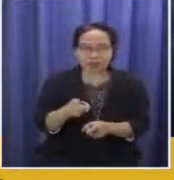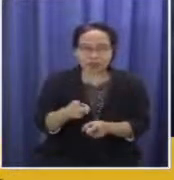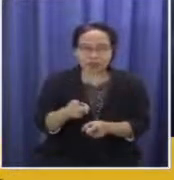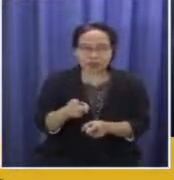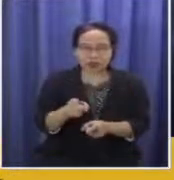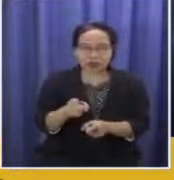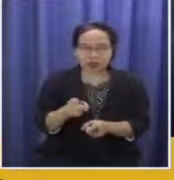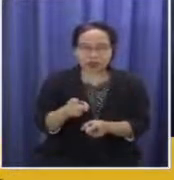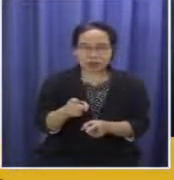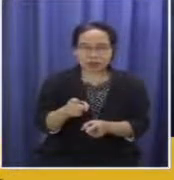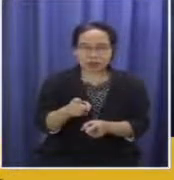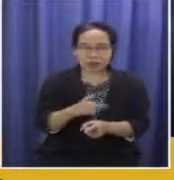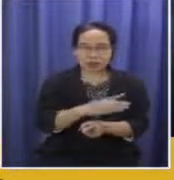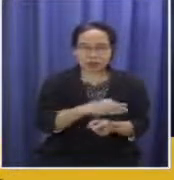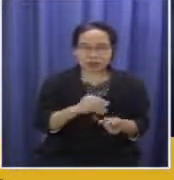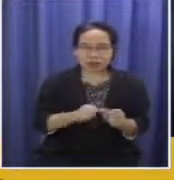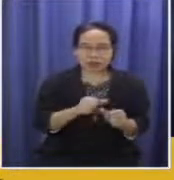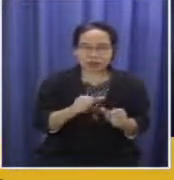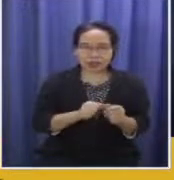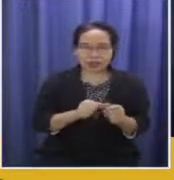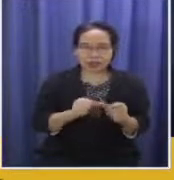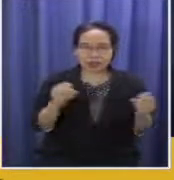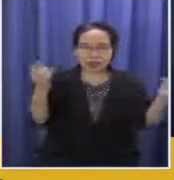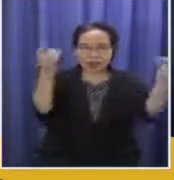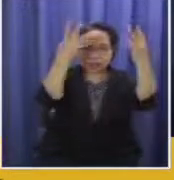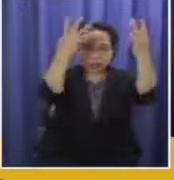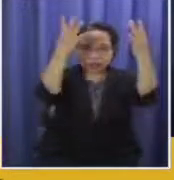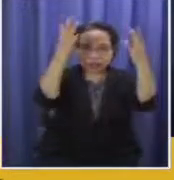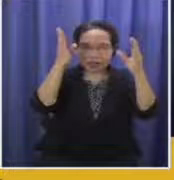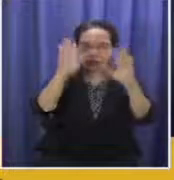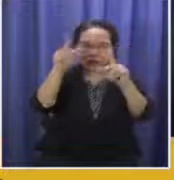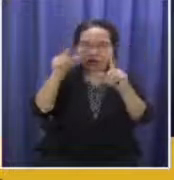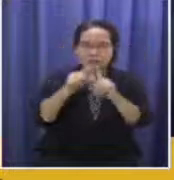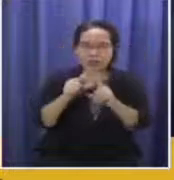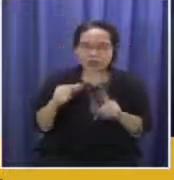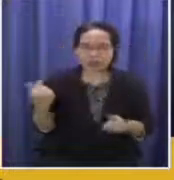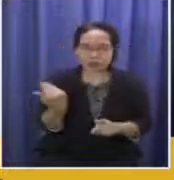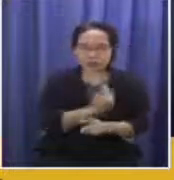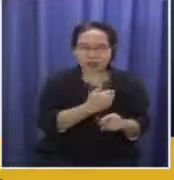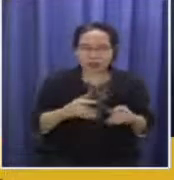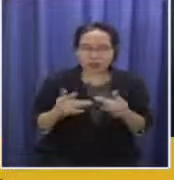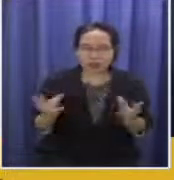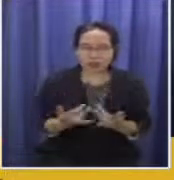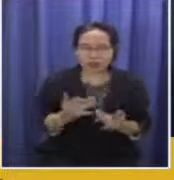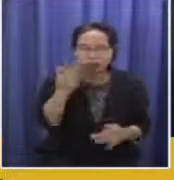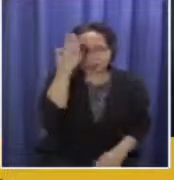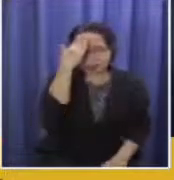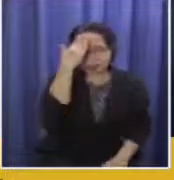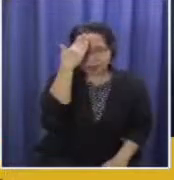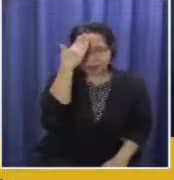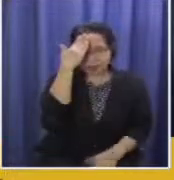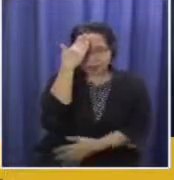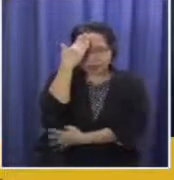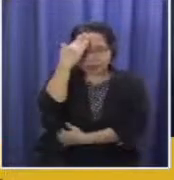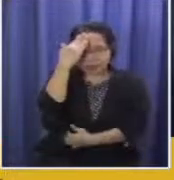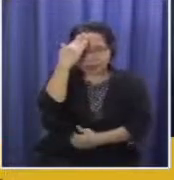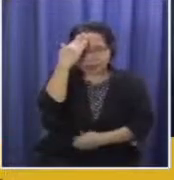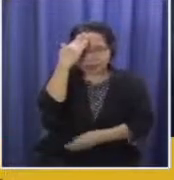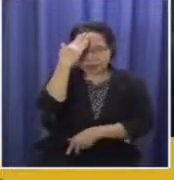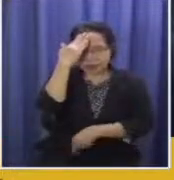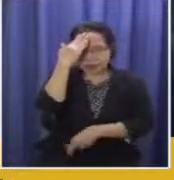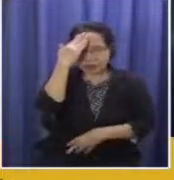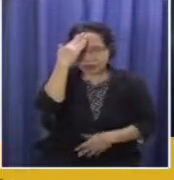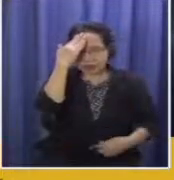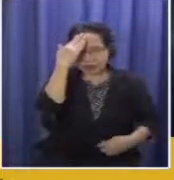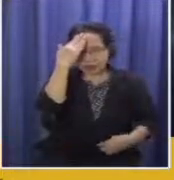for the answers to our questions. Every time your words shine in our hearts and